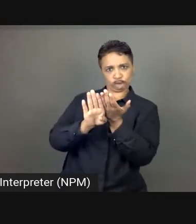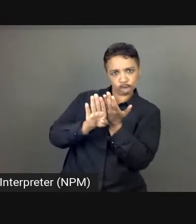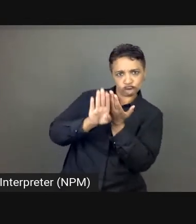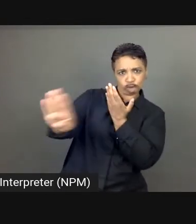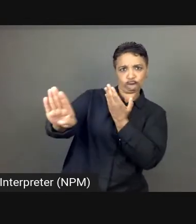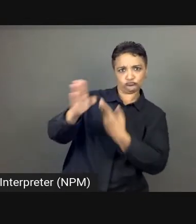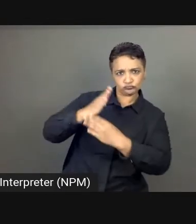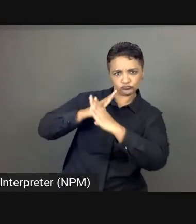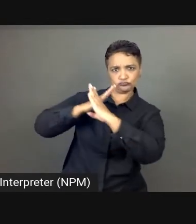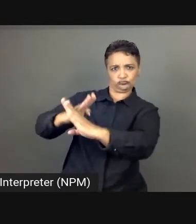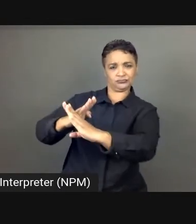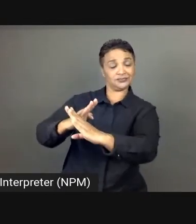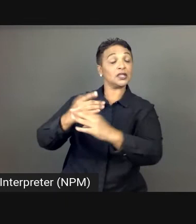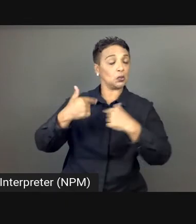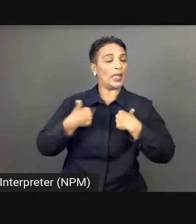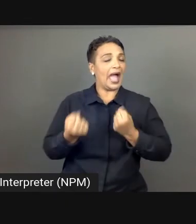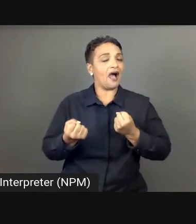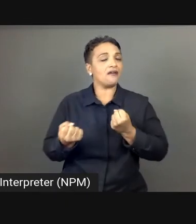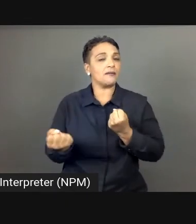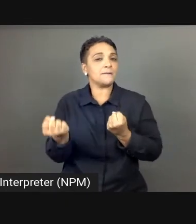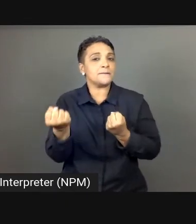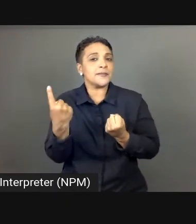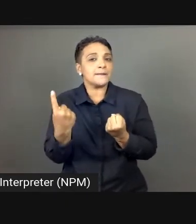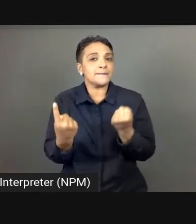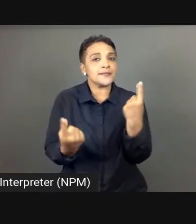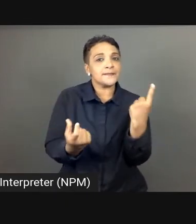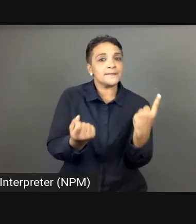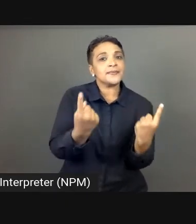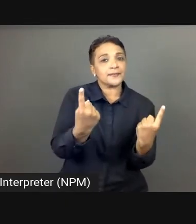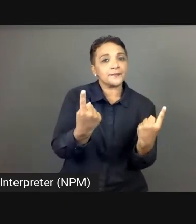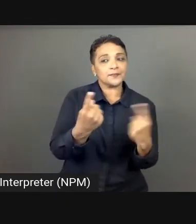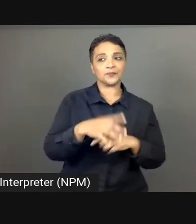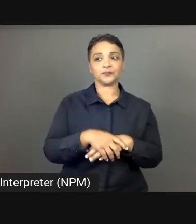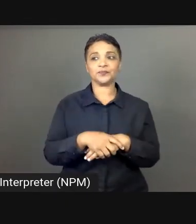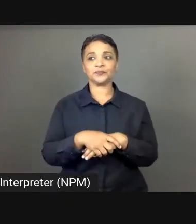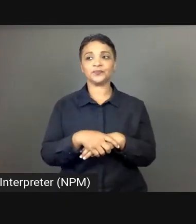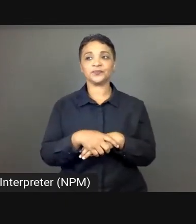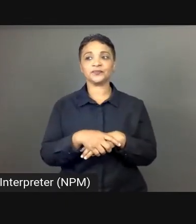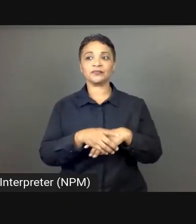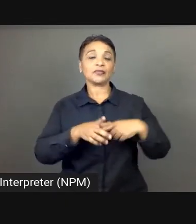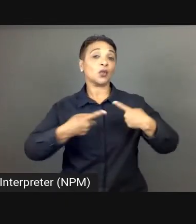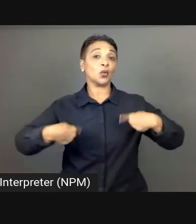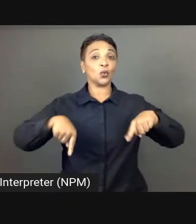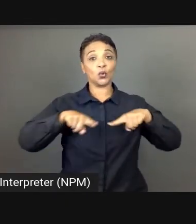in this discussion. And recognition politics is that sense of